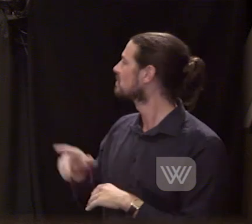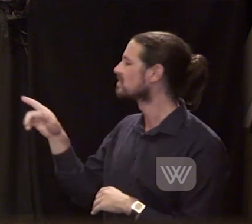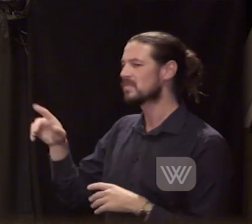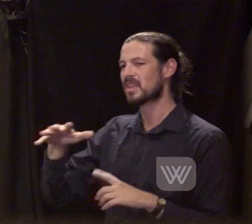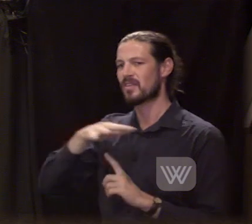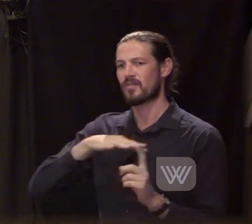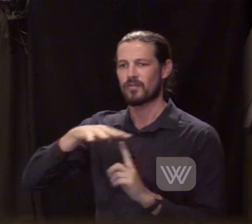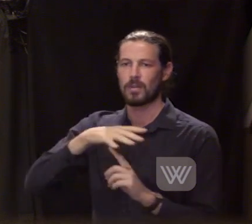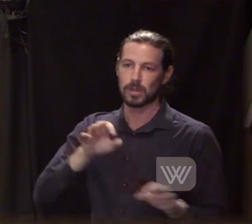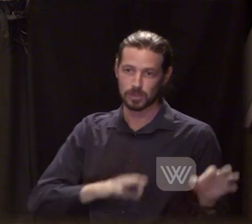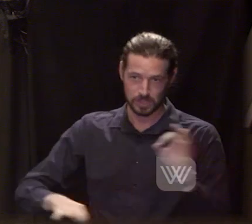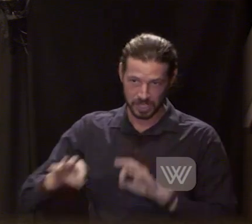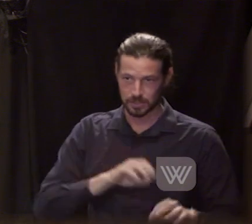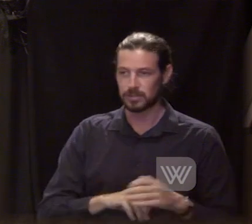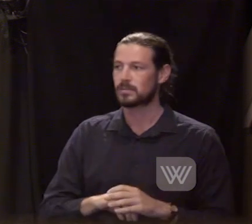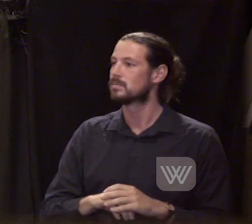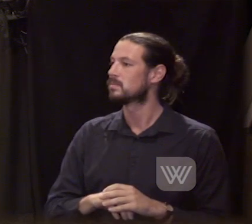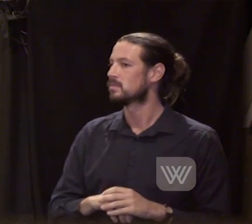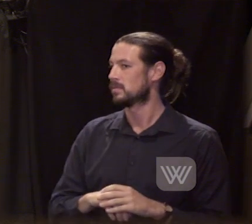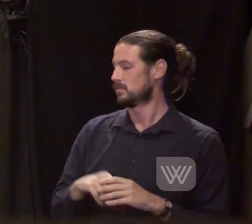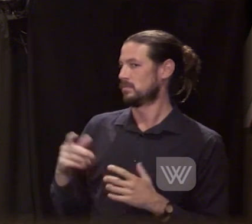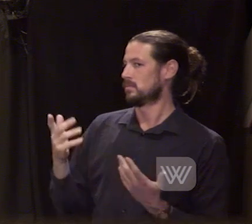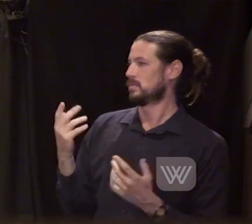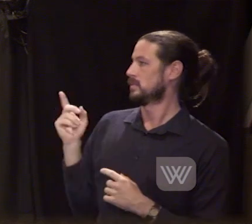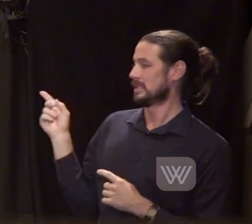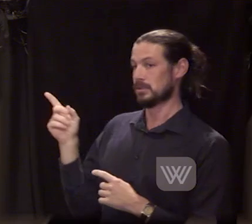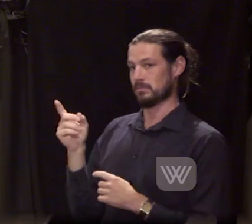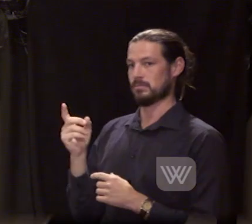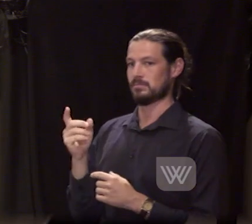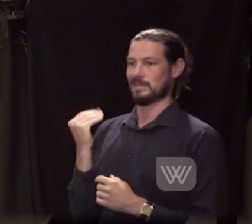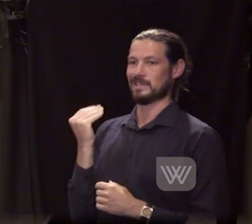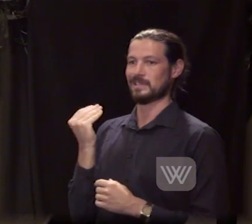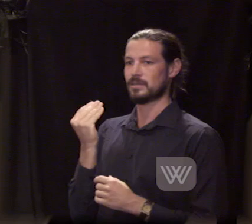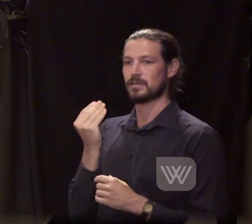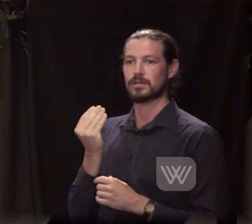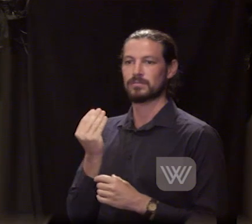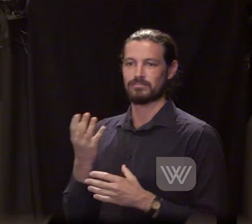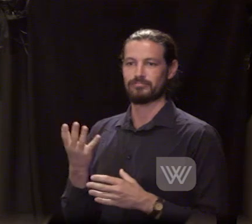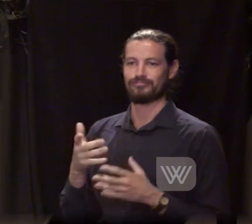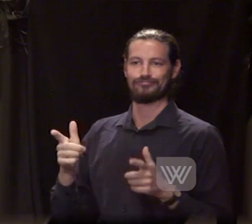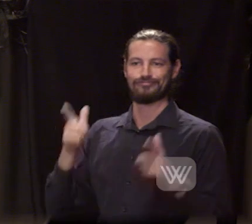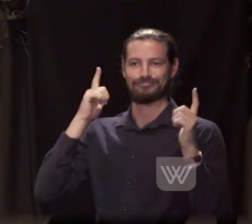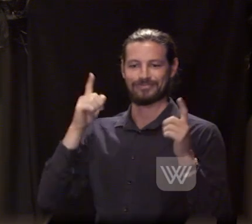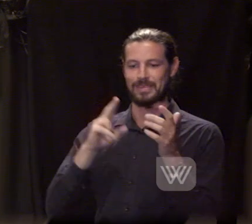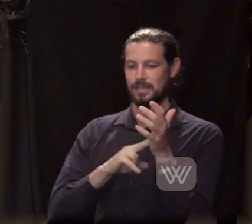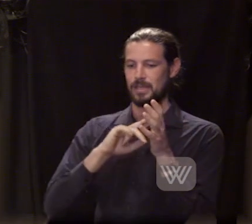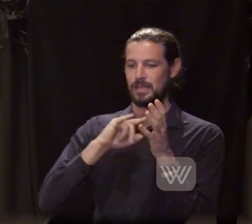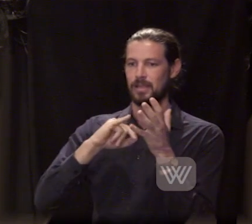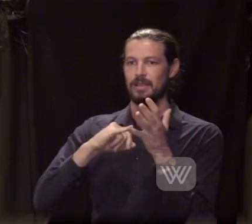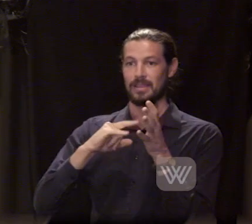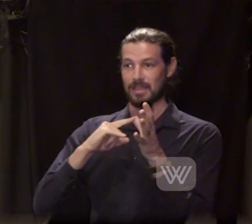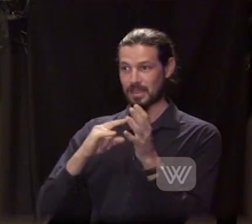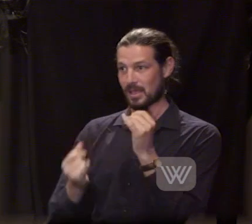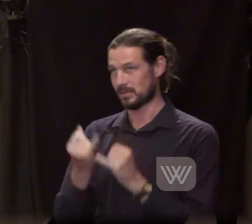environmental scientist. She was of course, the most recently crew commander on NASA's, and